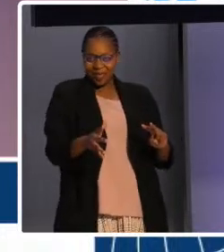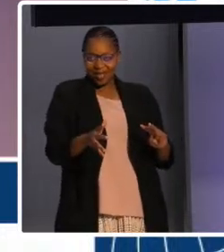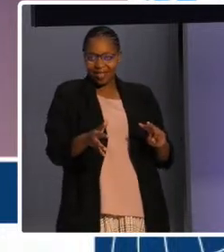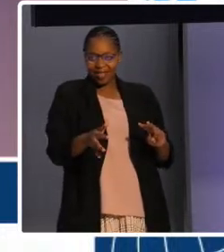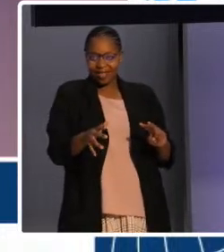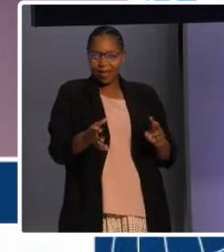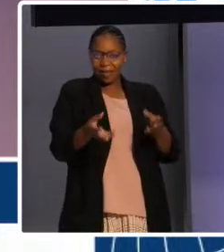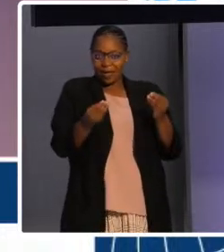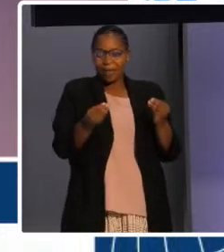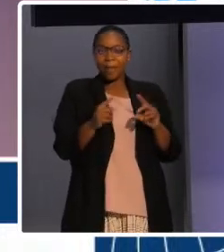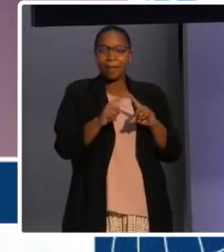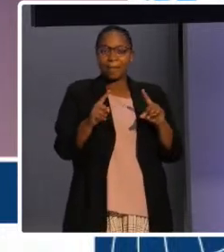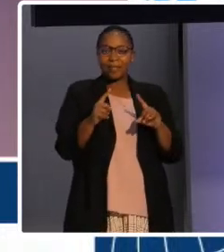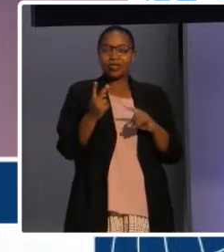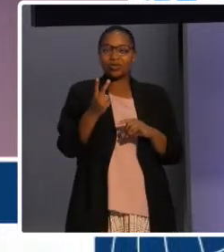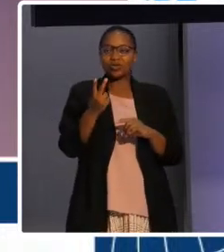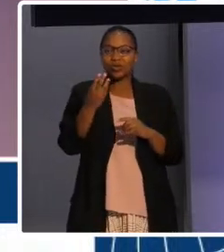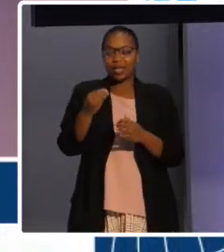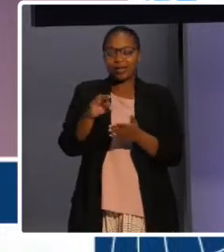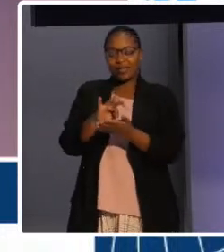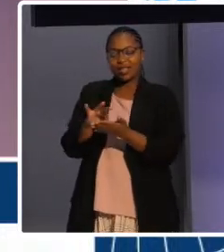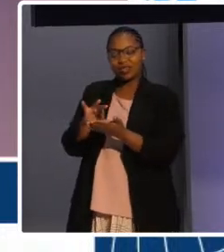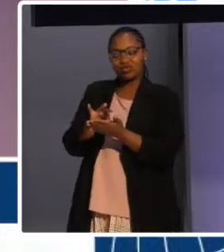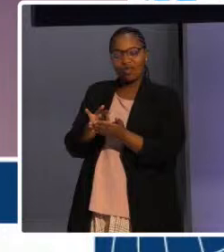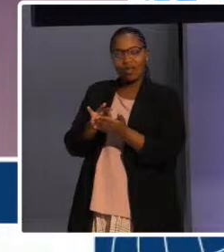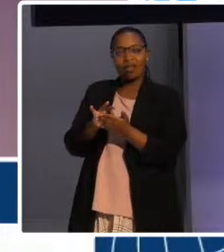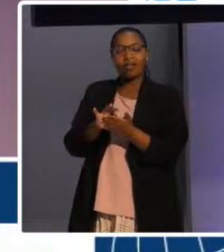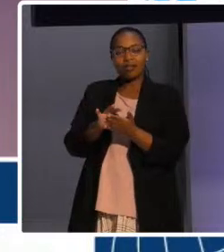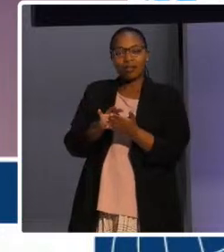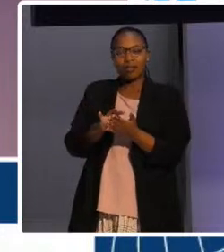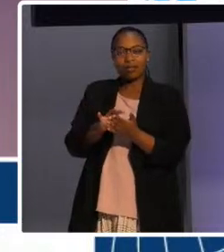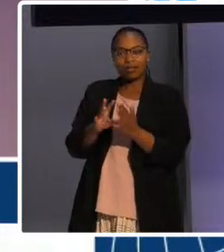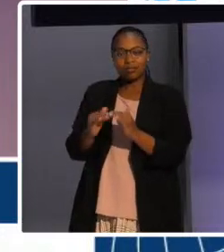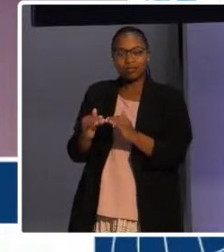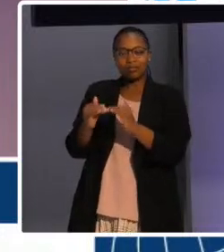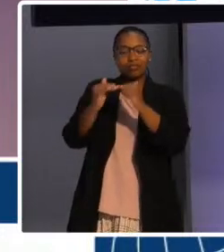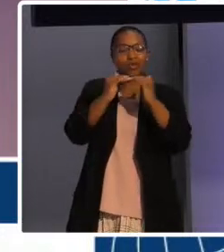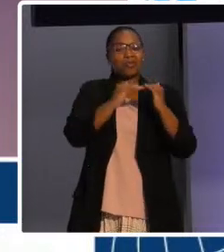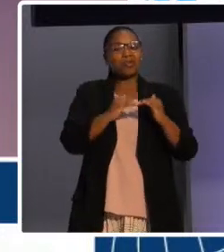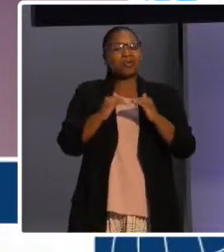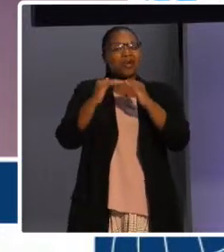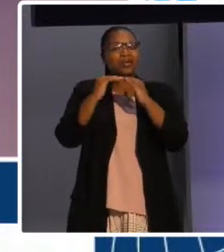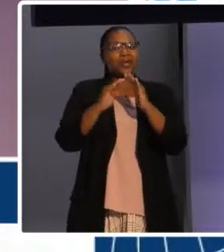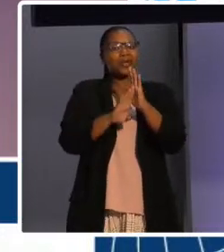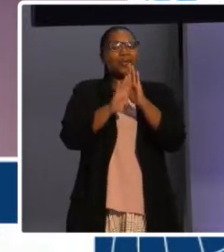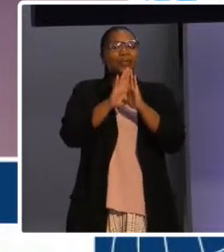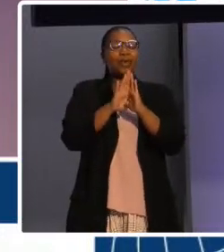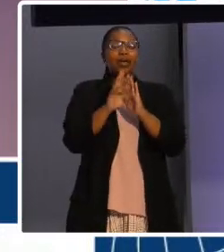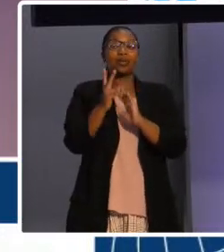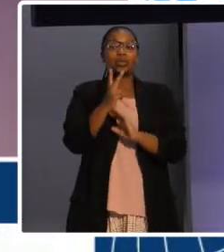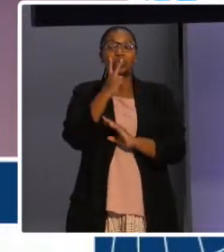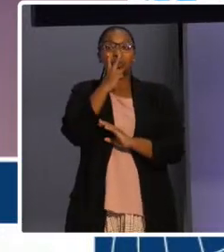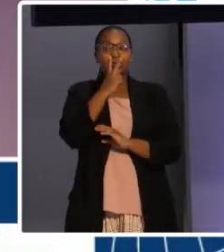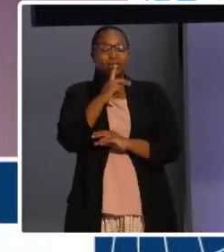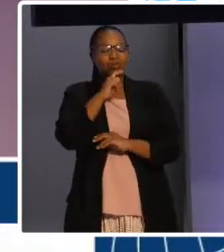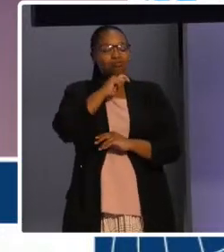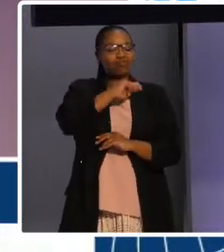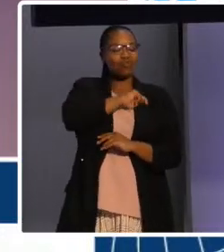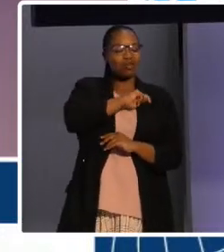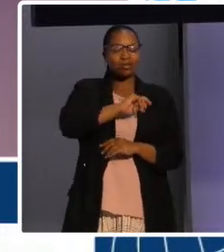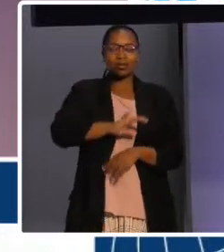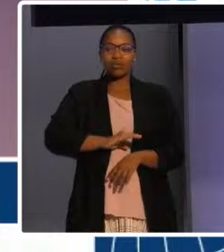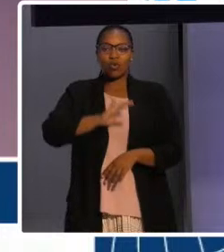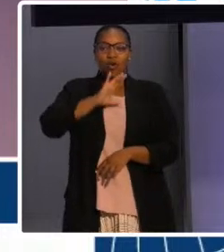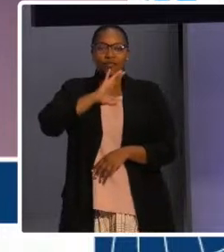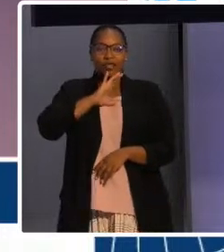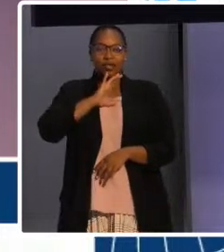democracy deepened, but citizens' trust and confidence in democracy as a